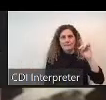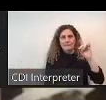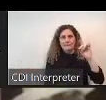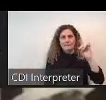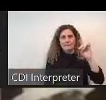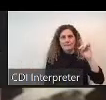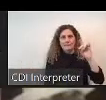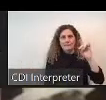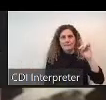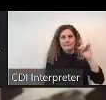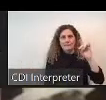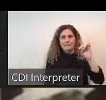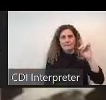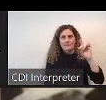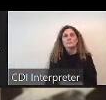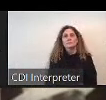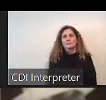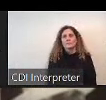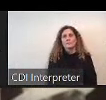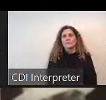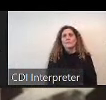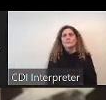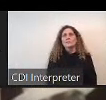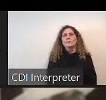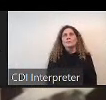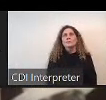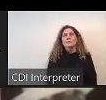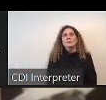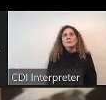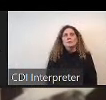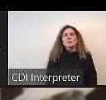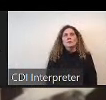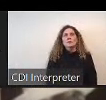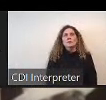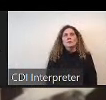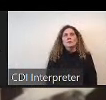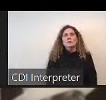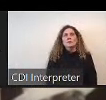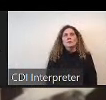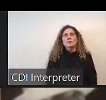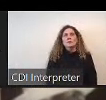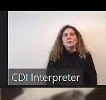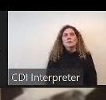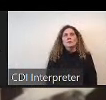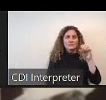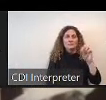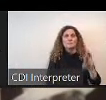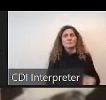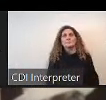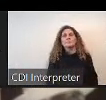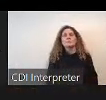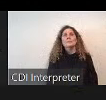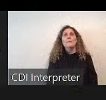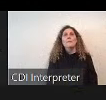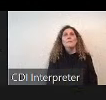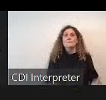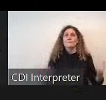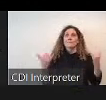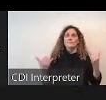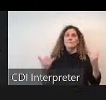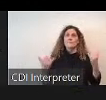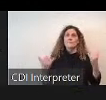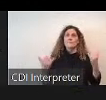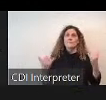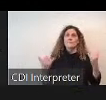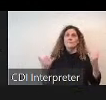off today by acknowledging the 2021-23 state biennial budget that was recently announced by Governor Evers on Tuesday